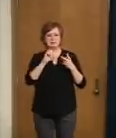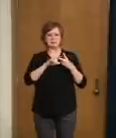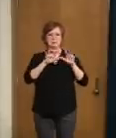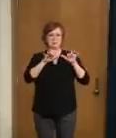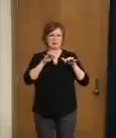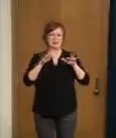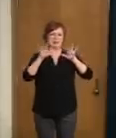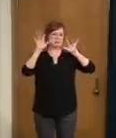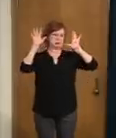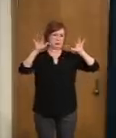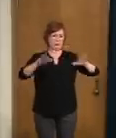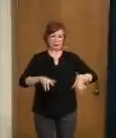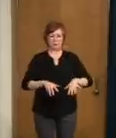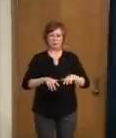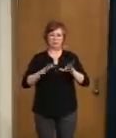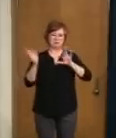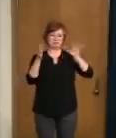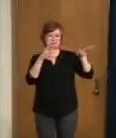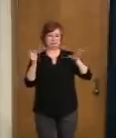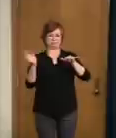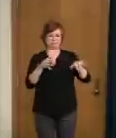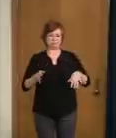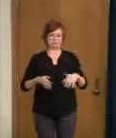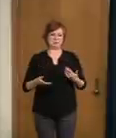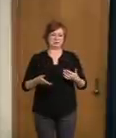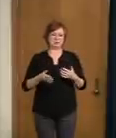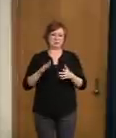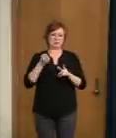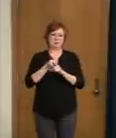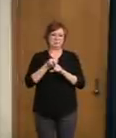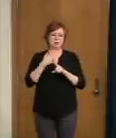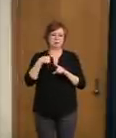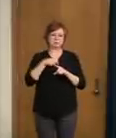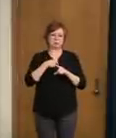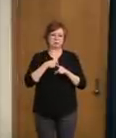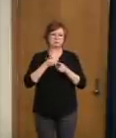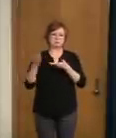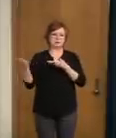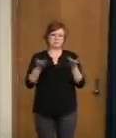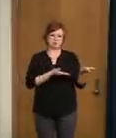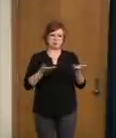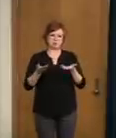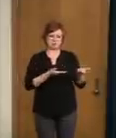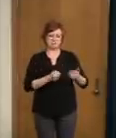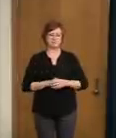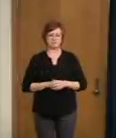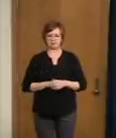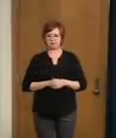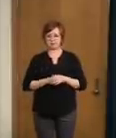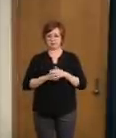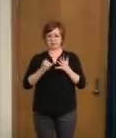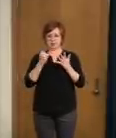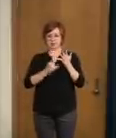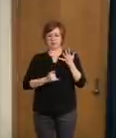even today. It has an impact. And